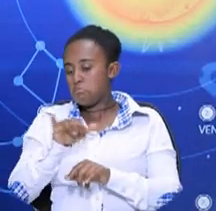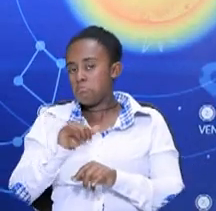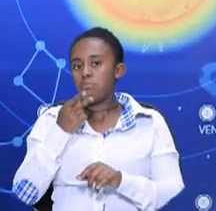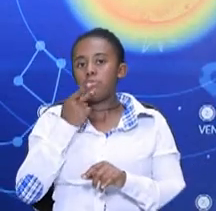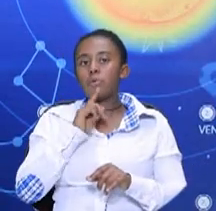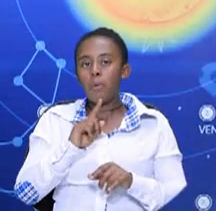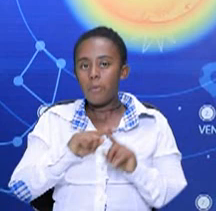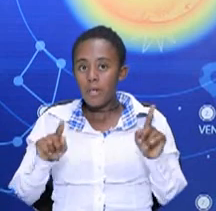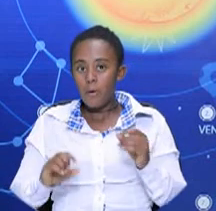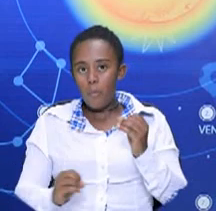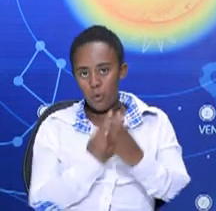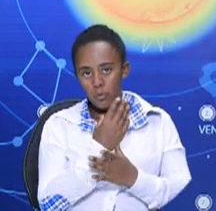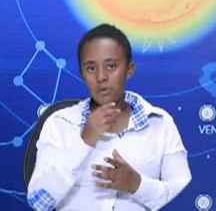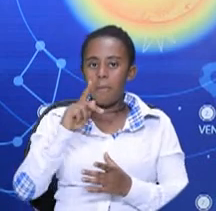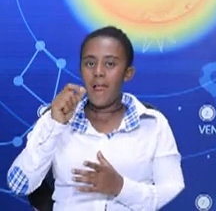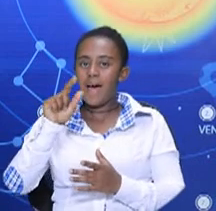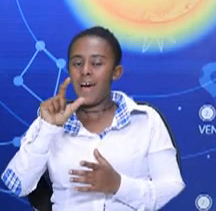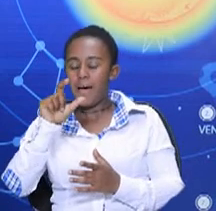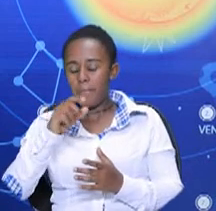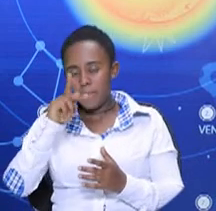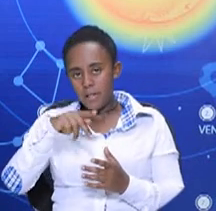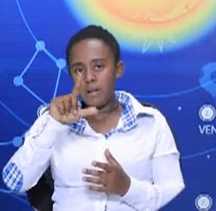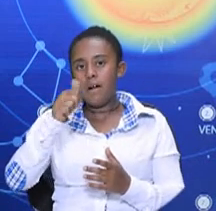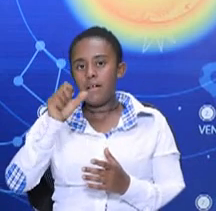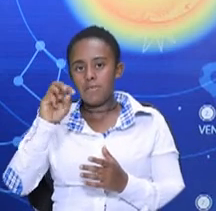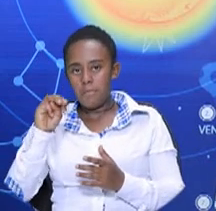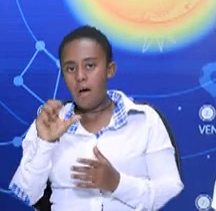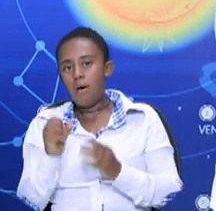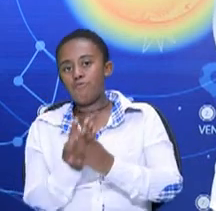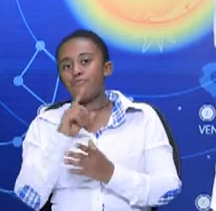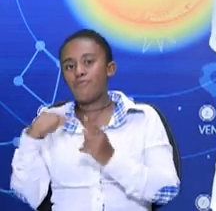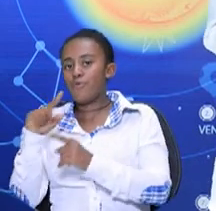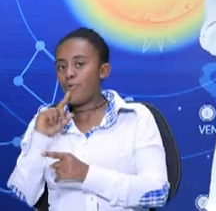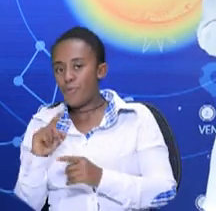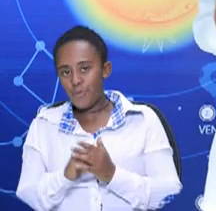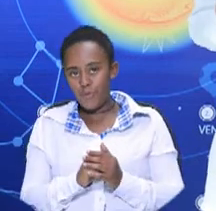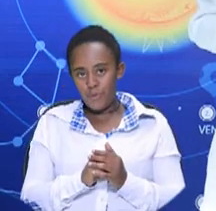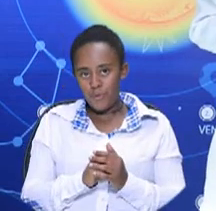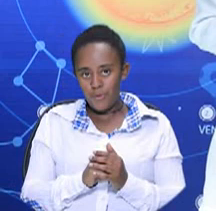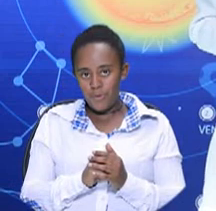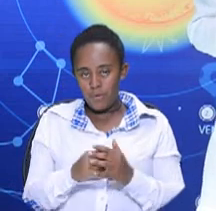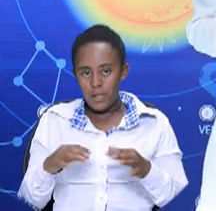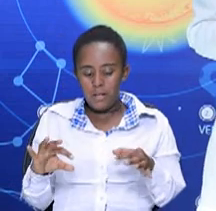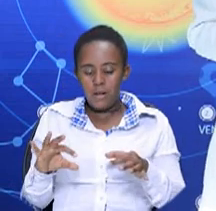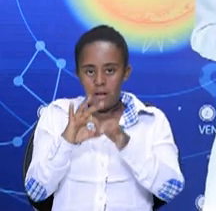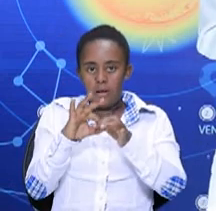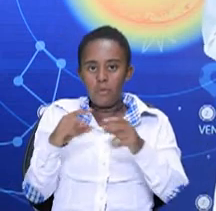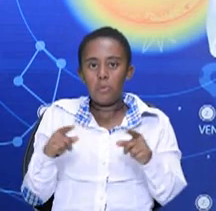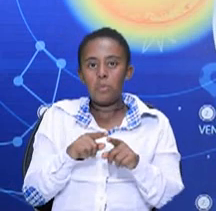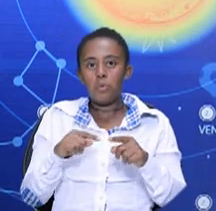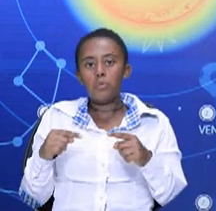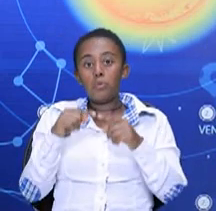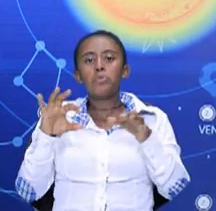but they are produced by plasma, the plasma portion of the blood. So what is the link between